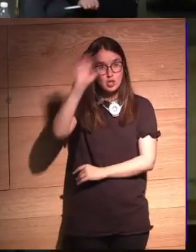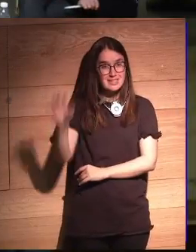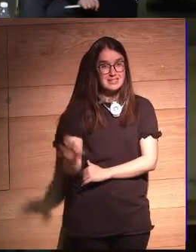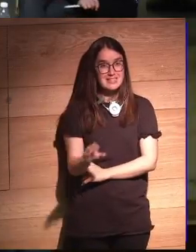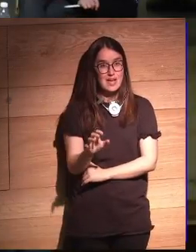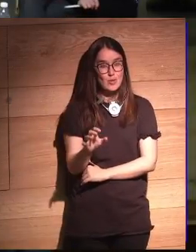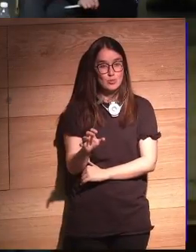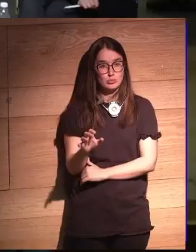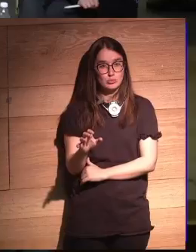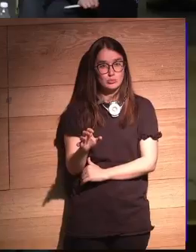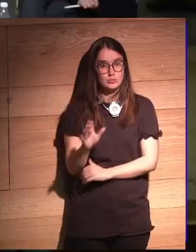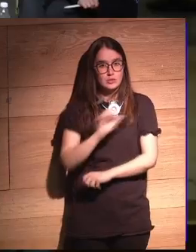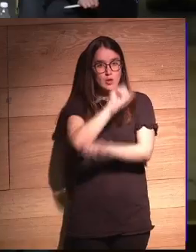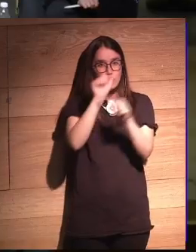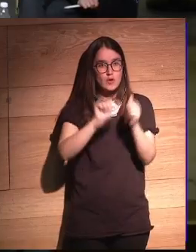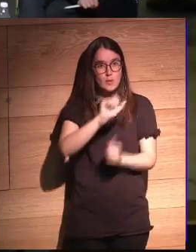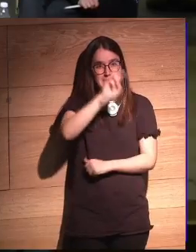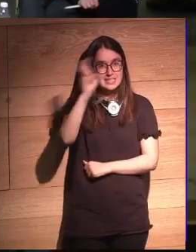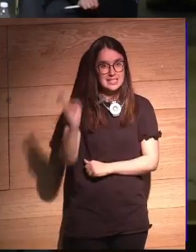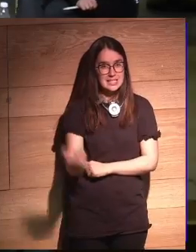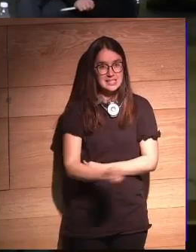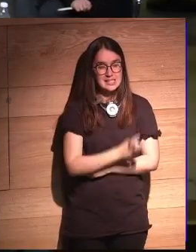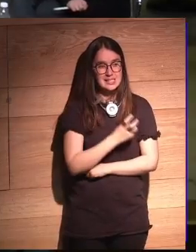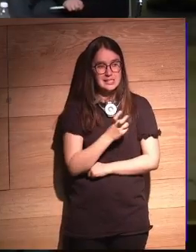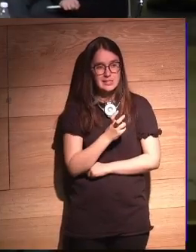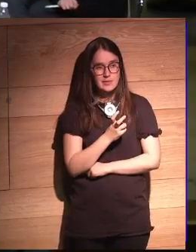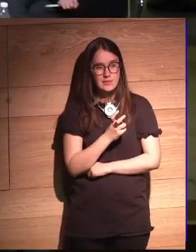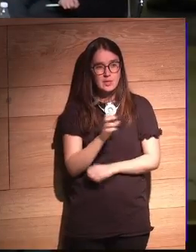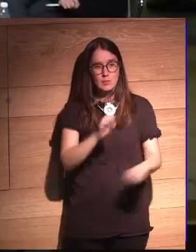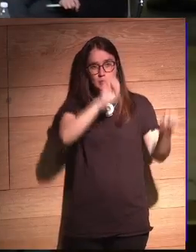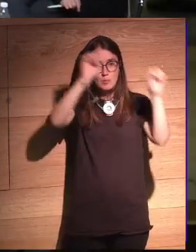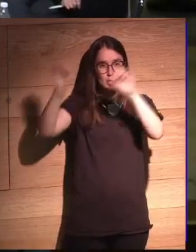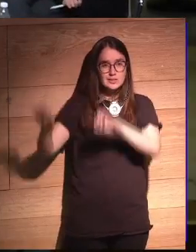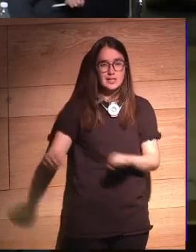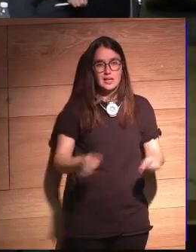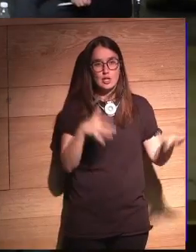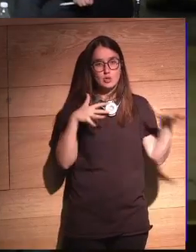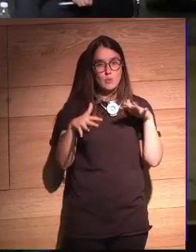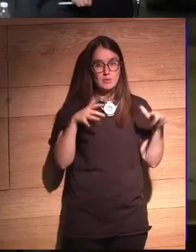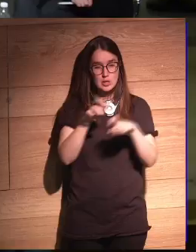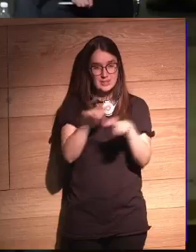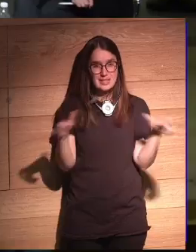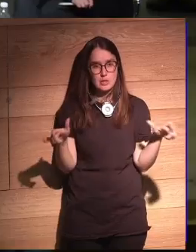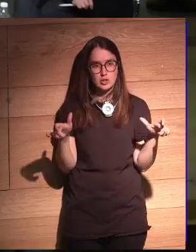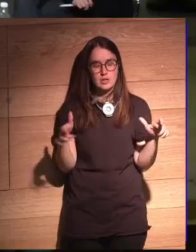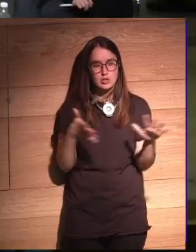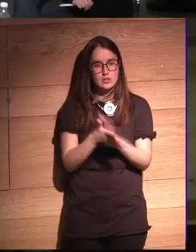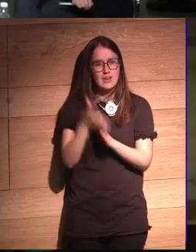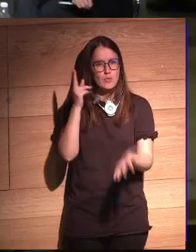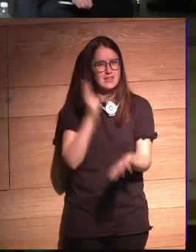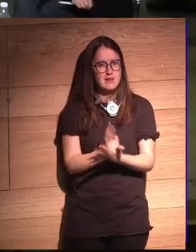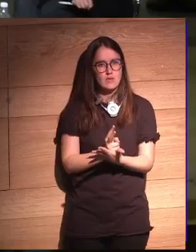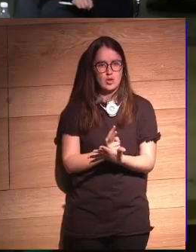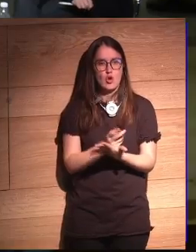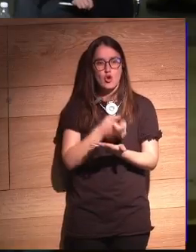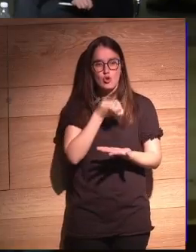ways protected against sort of popular mobilization. So, I mean, I guess the challenge then is sort of what are the ways to mobilize